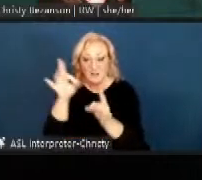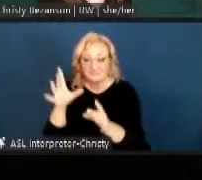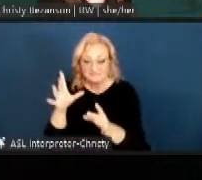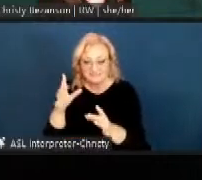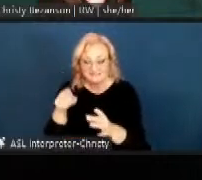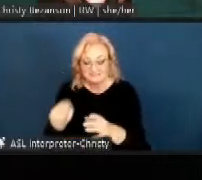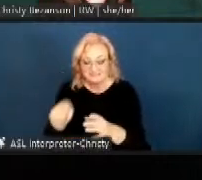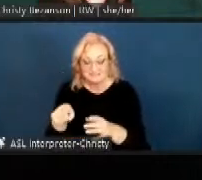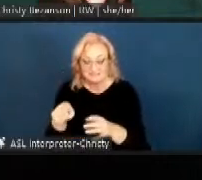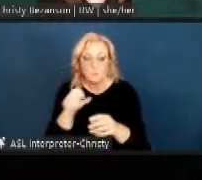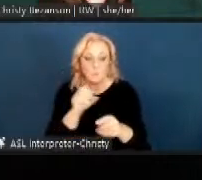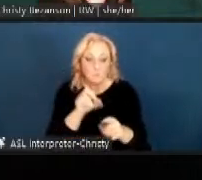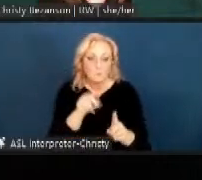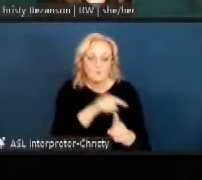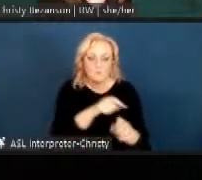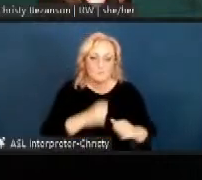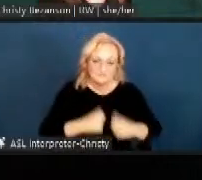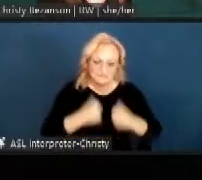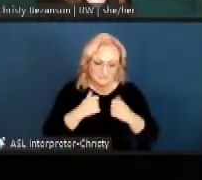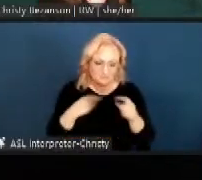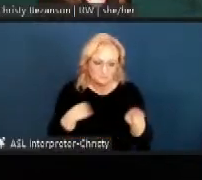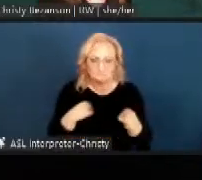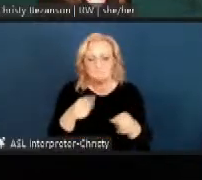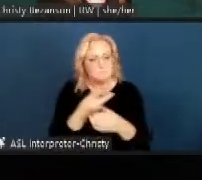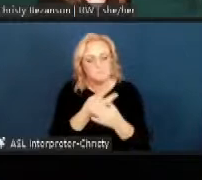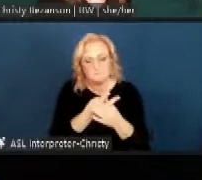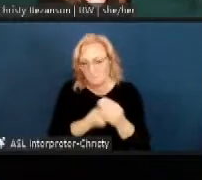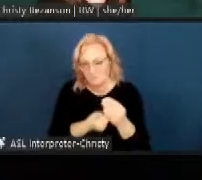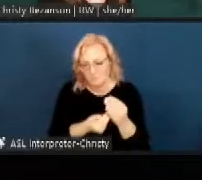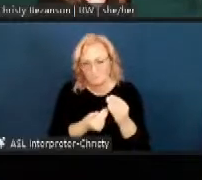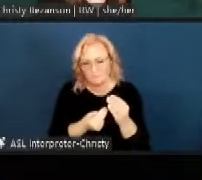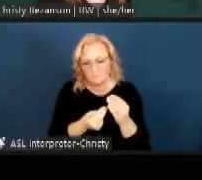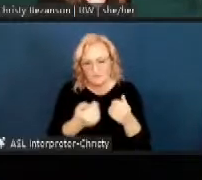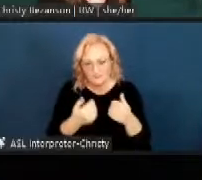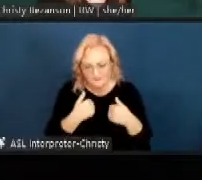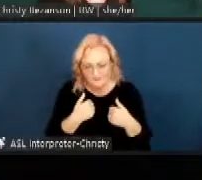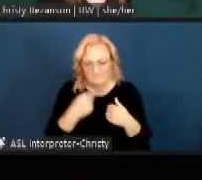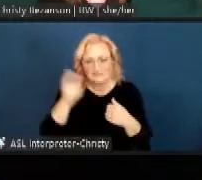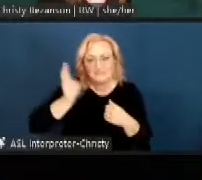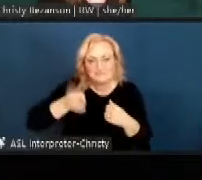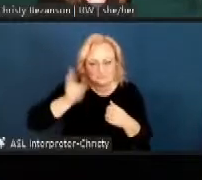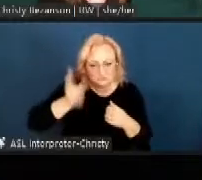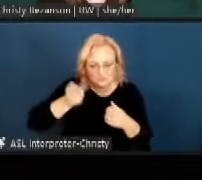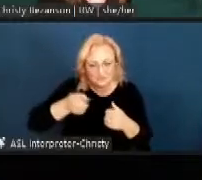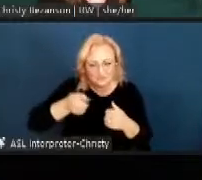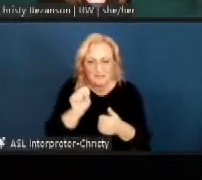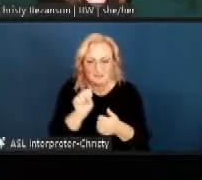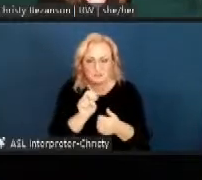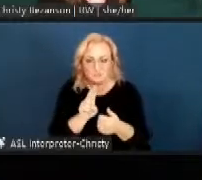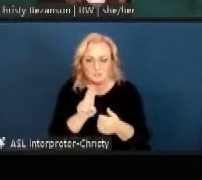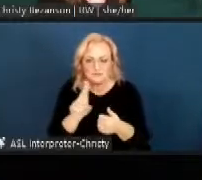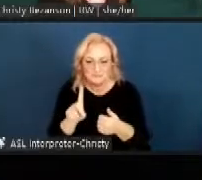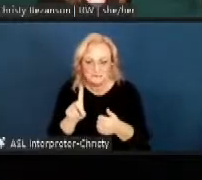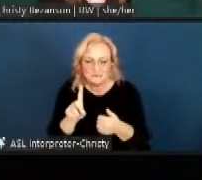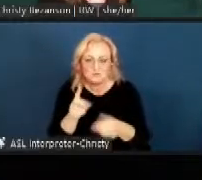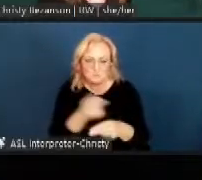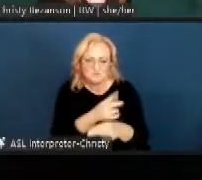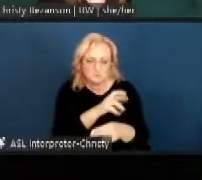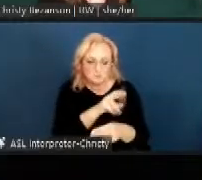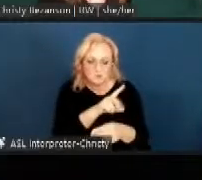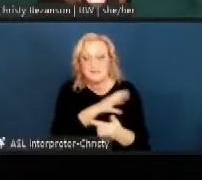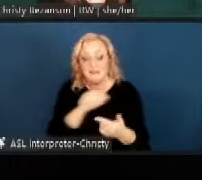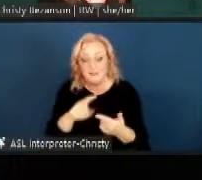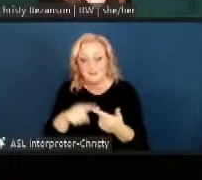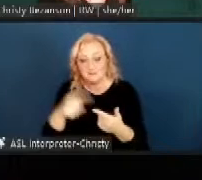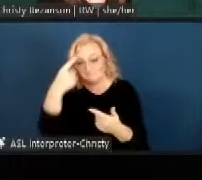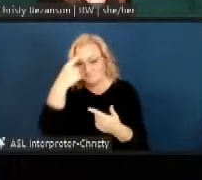houseless crisis, has a extensive history of SUD and an extensive history of some sort of